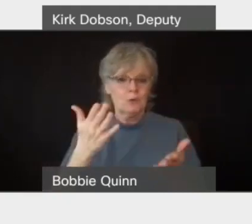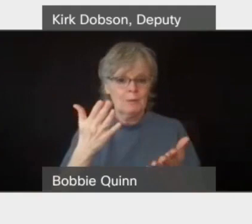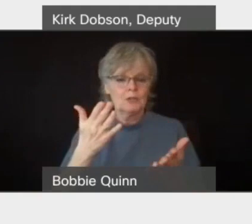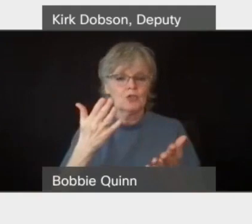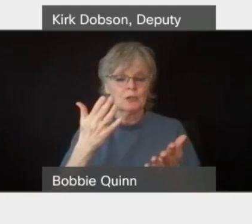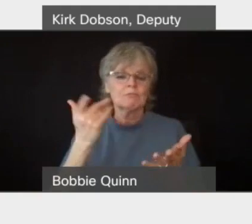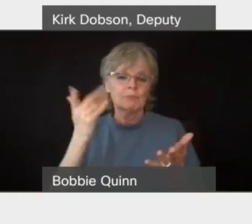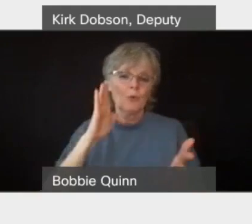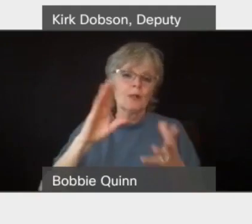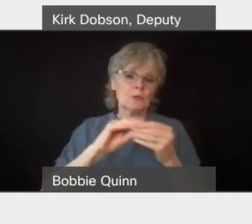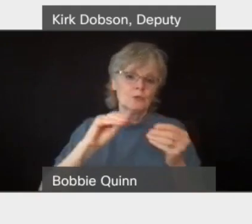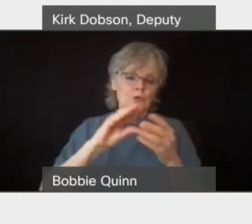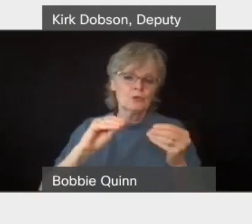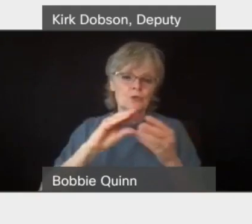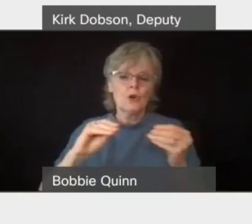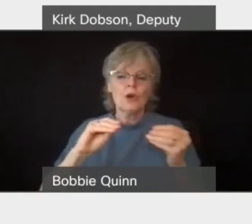our